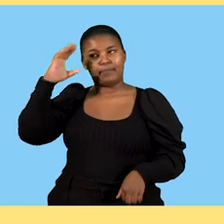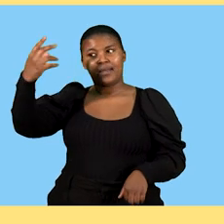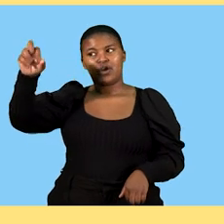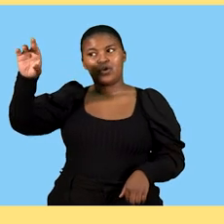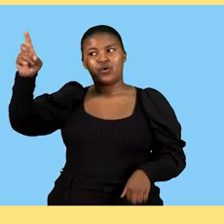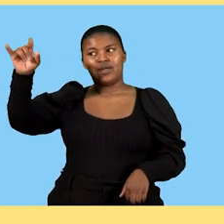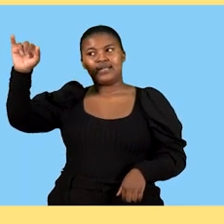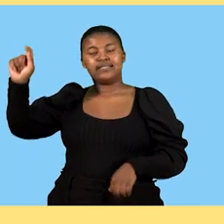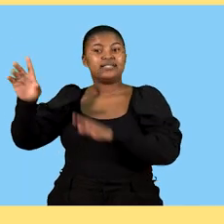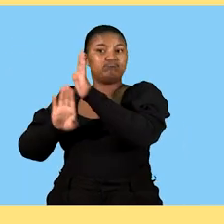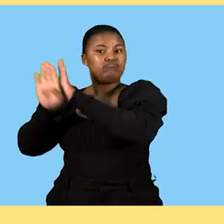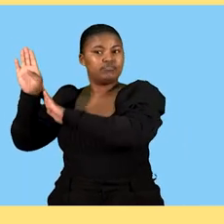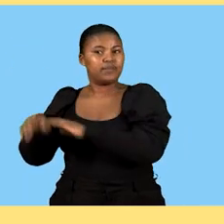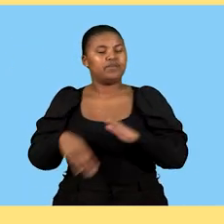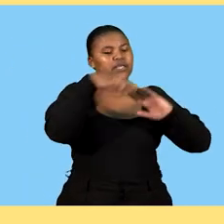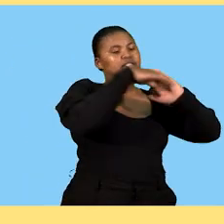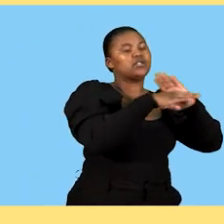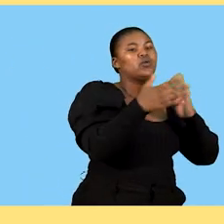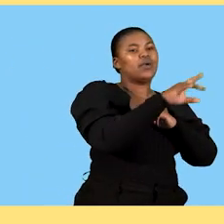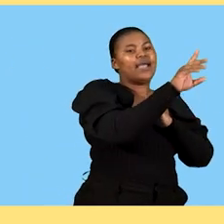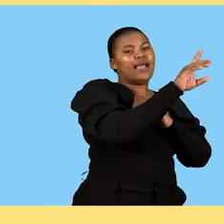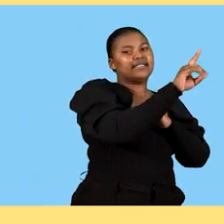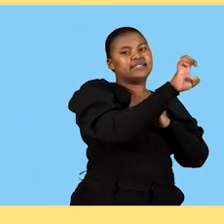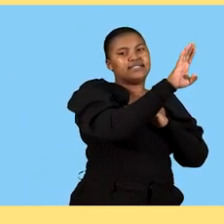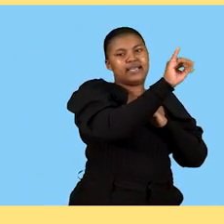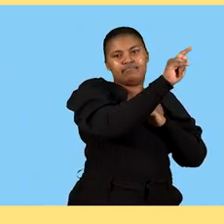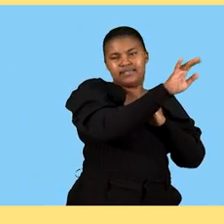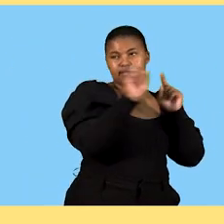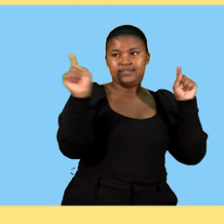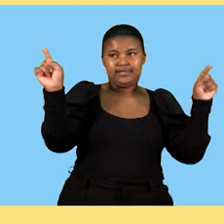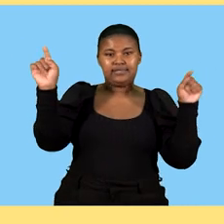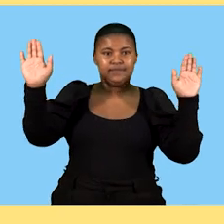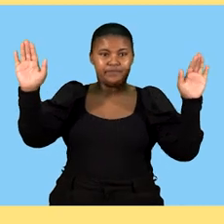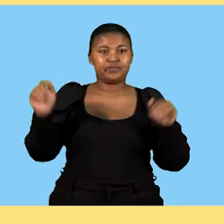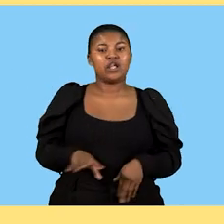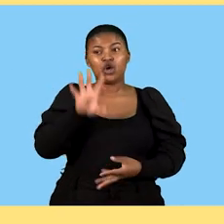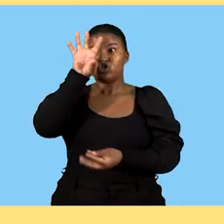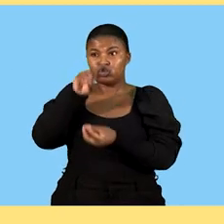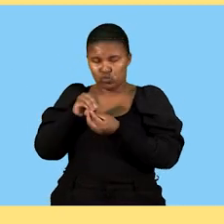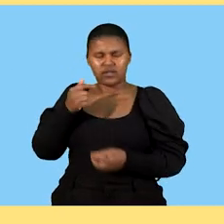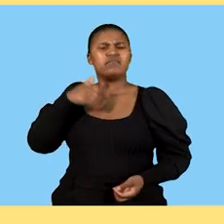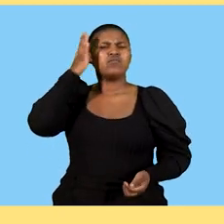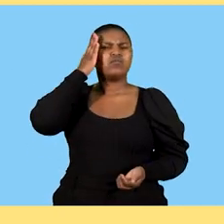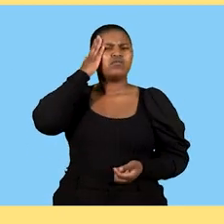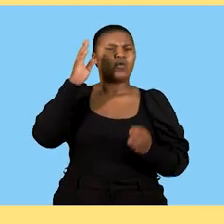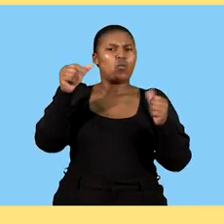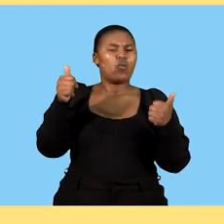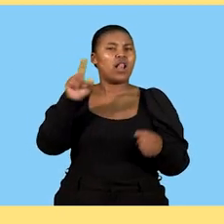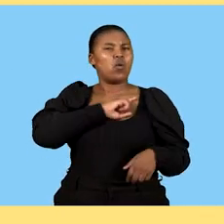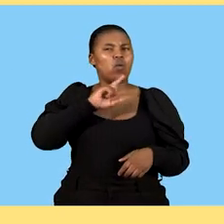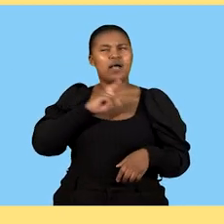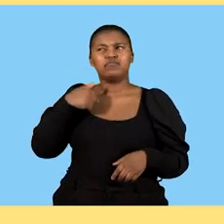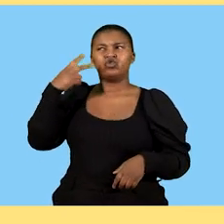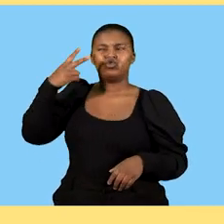credit accrued expense. When you're completed with your general journal, it should make it easy now for you to complete